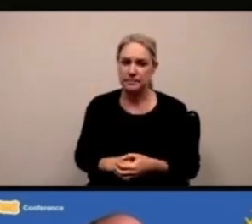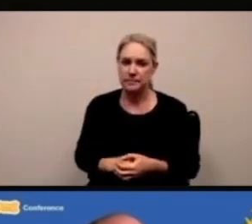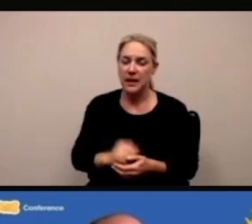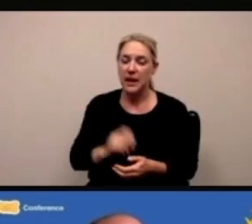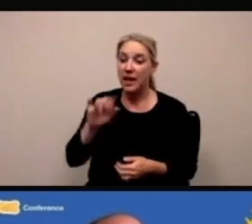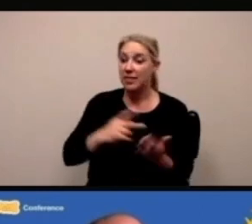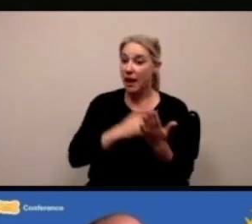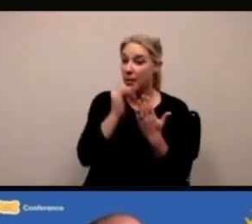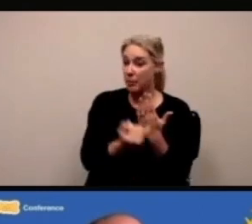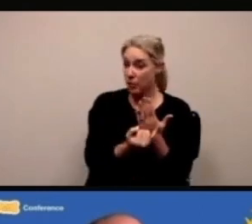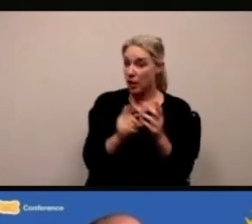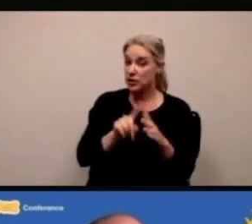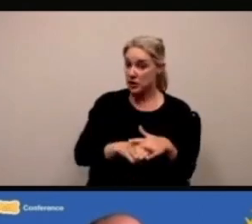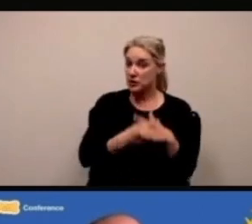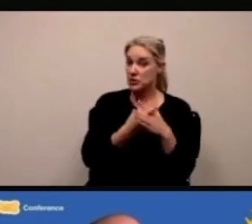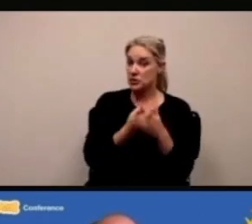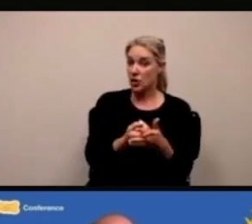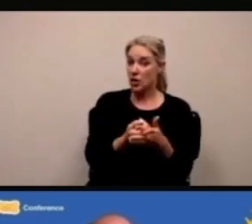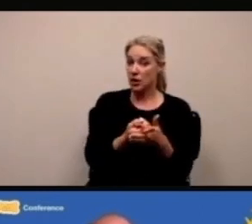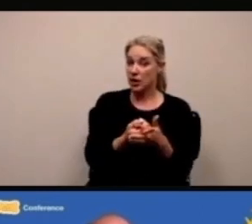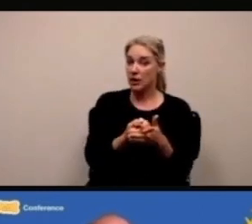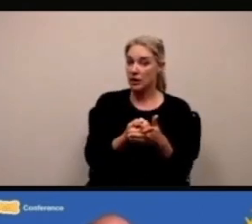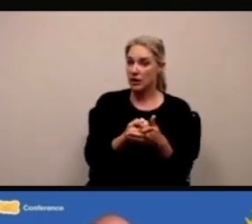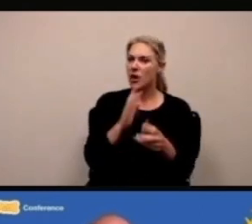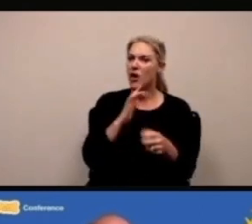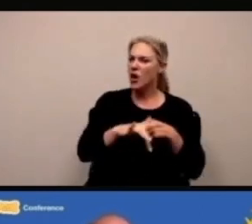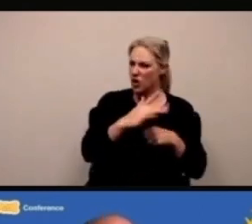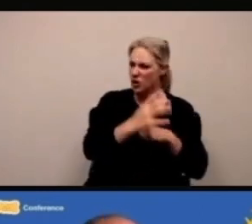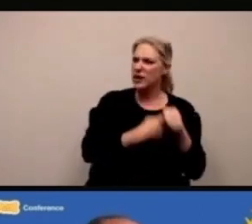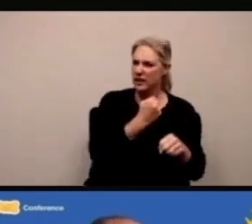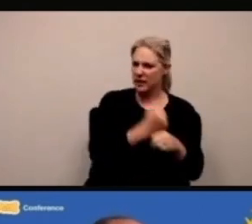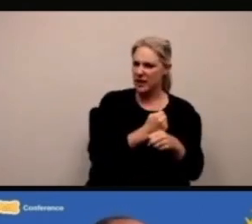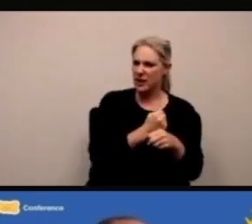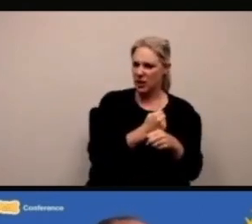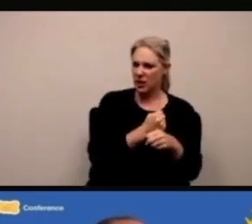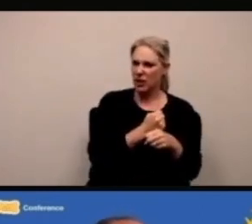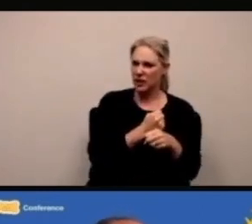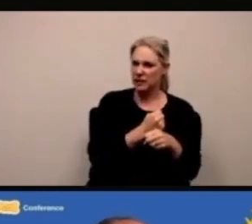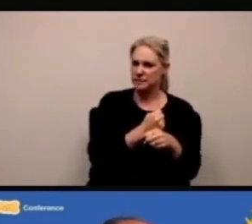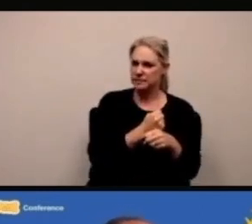started from early in the year. It was a boot up